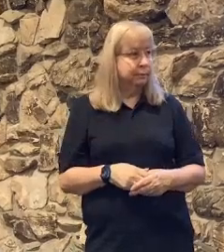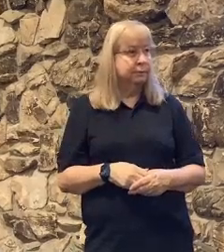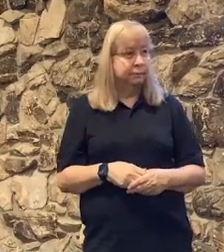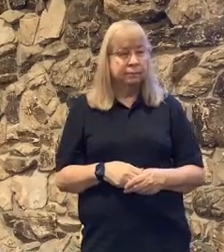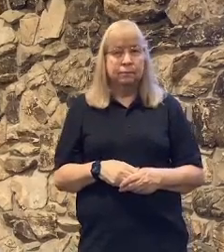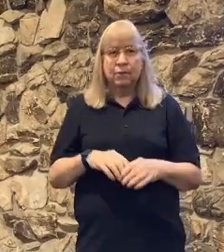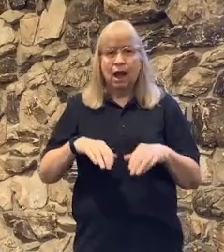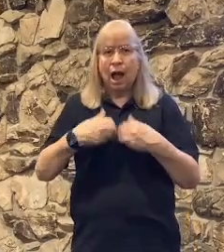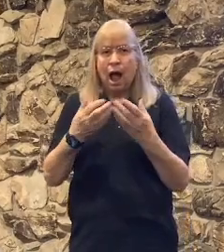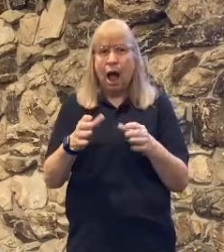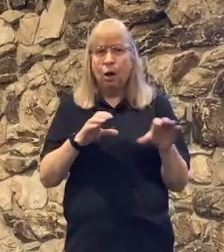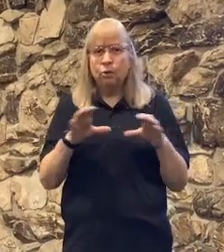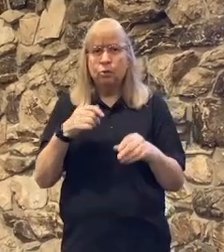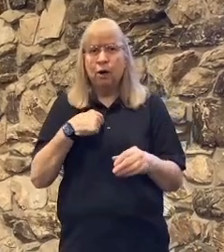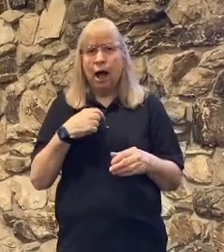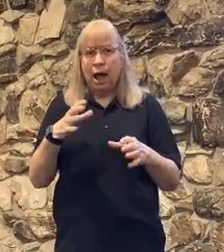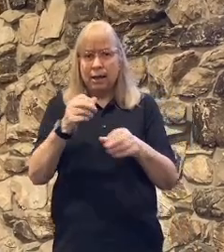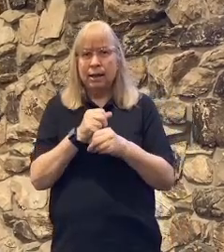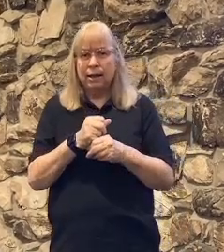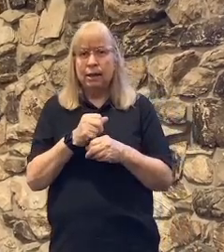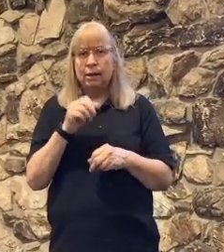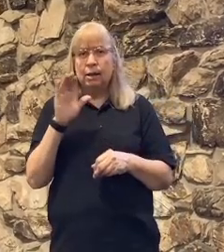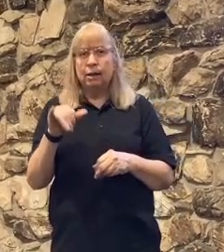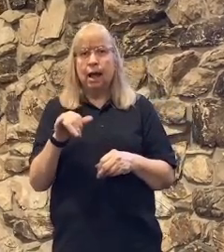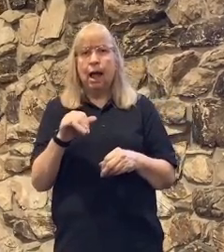Now, how do I get that joy?